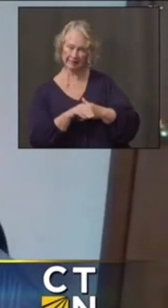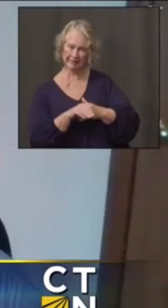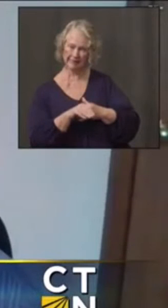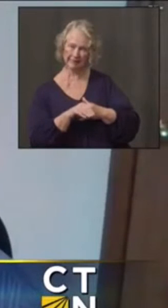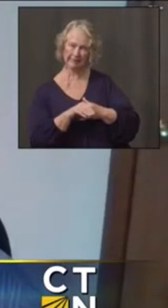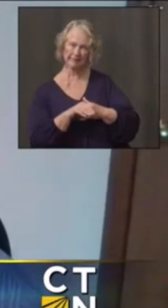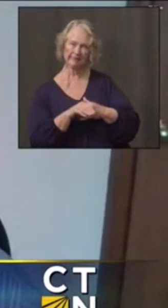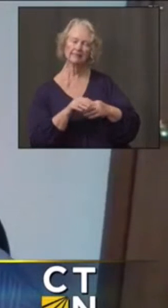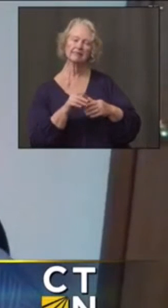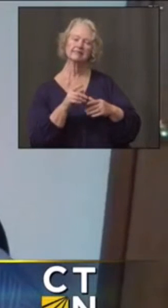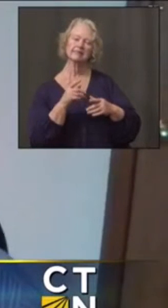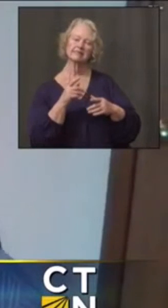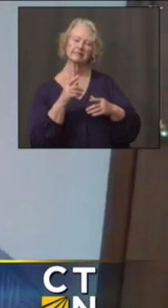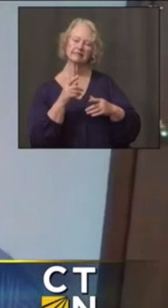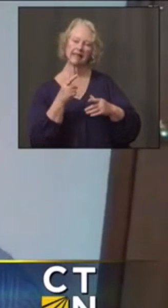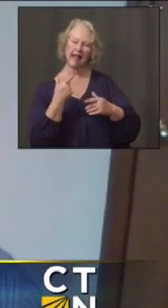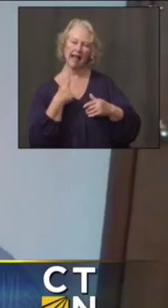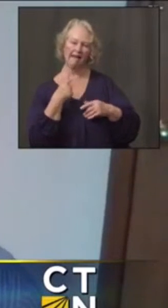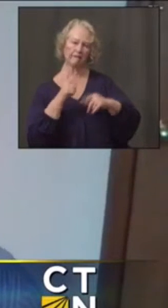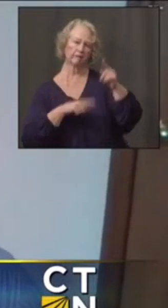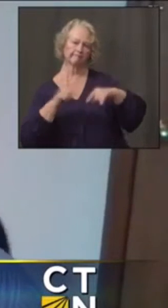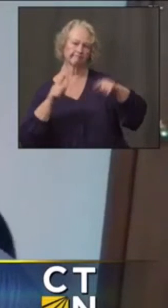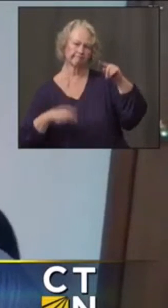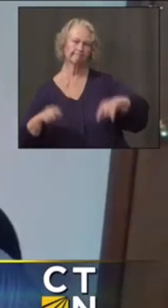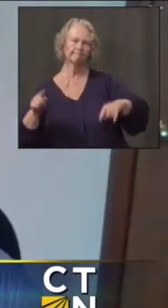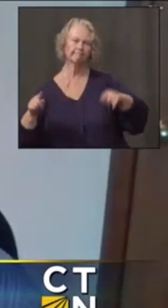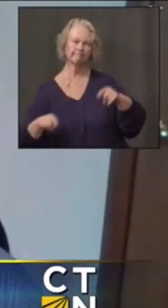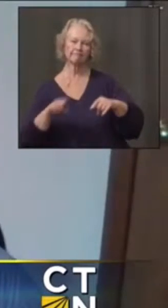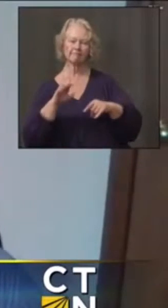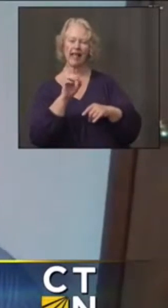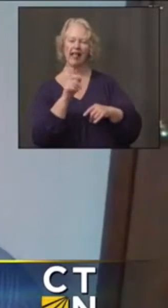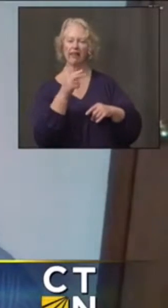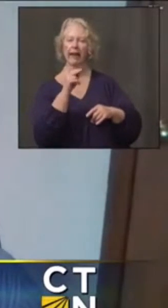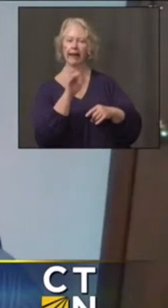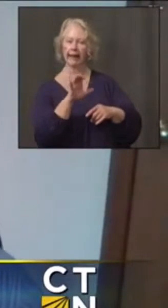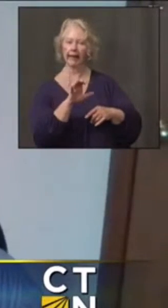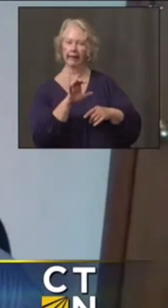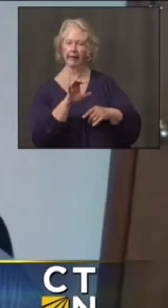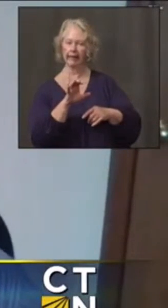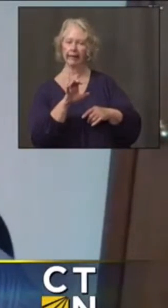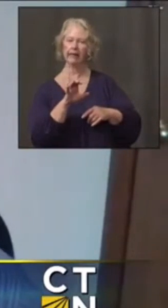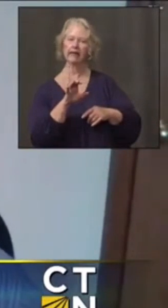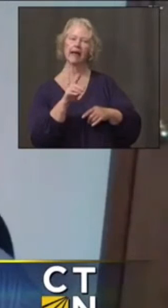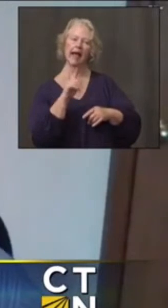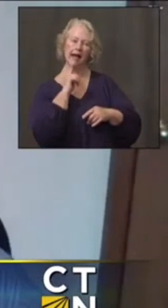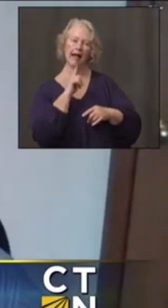and racial background that's considered diverse. So our approach has been